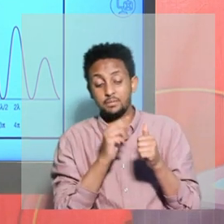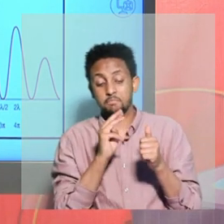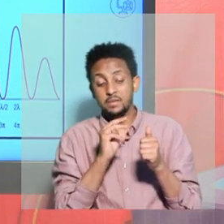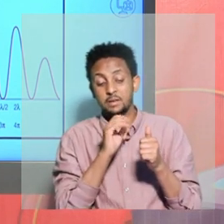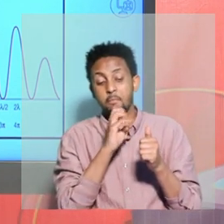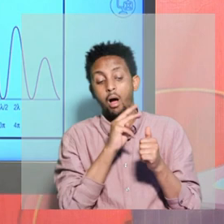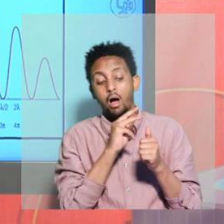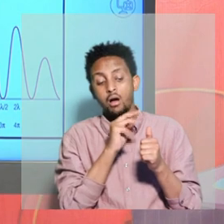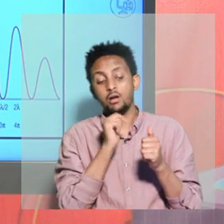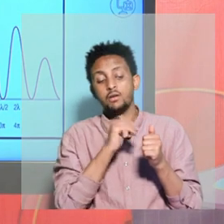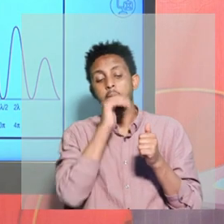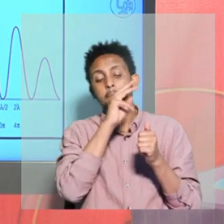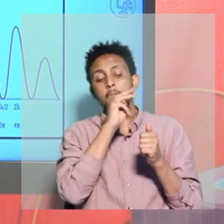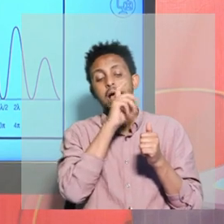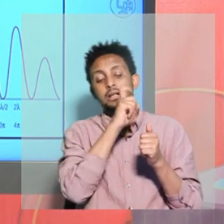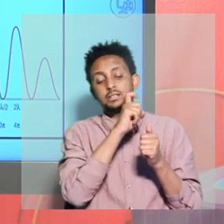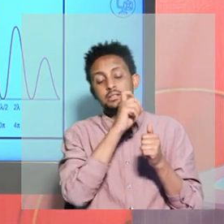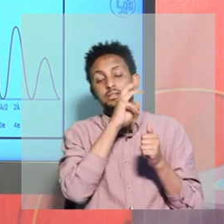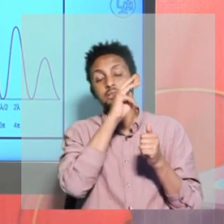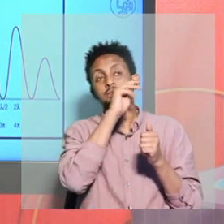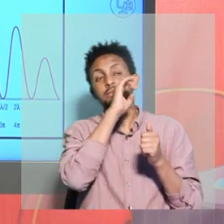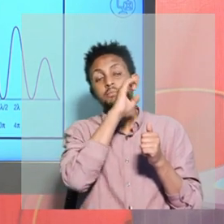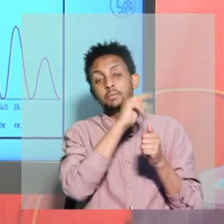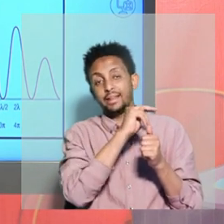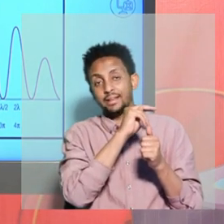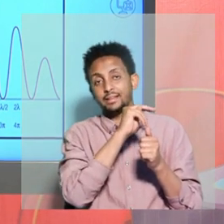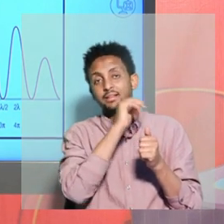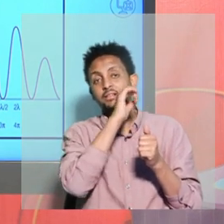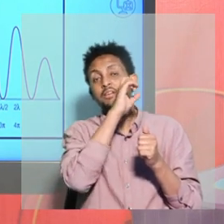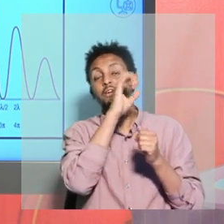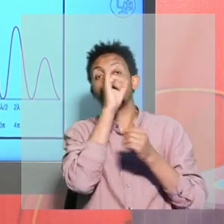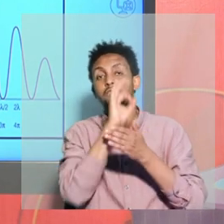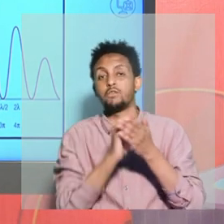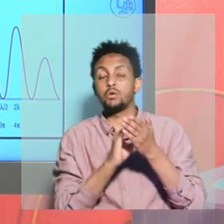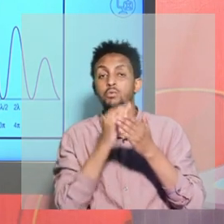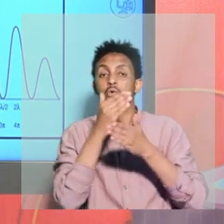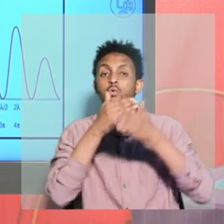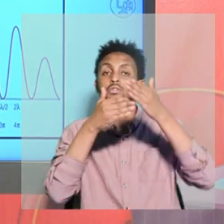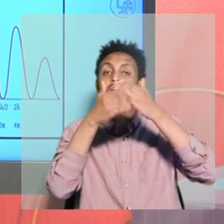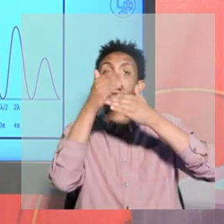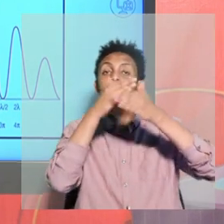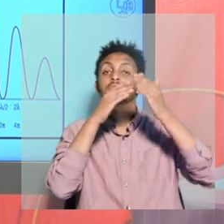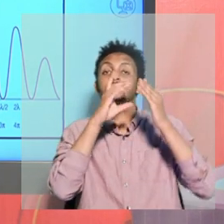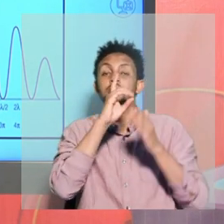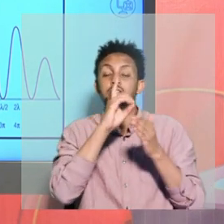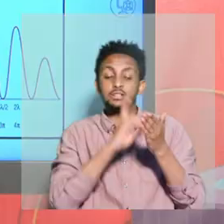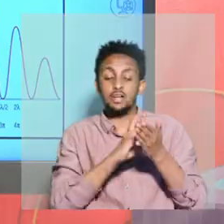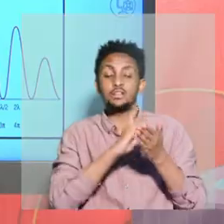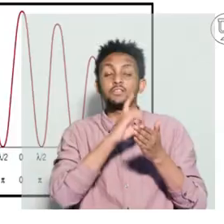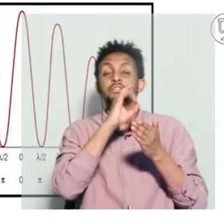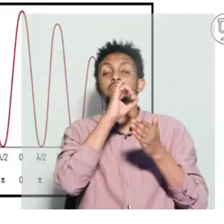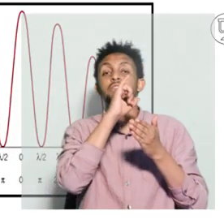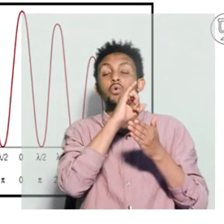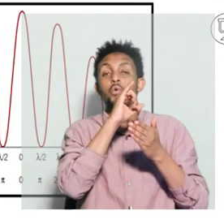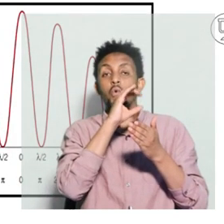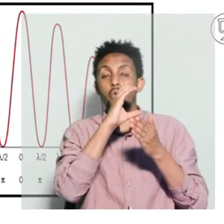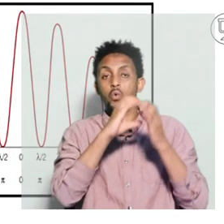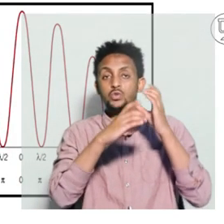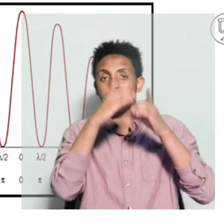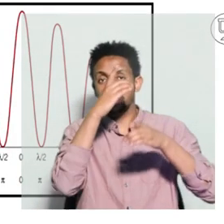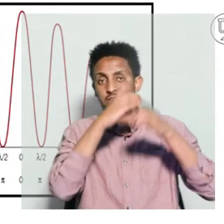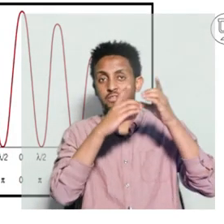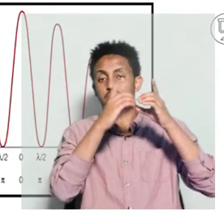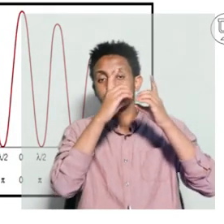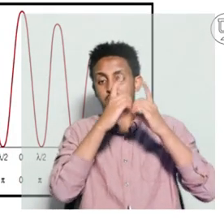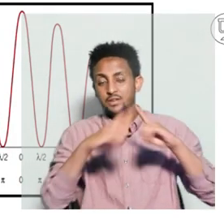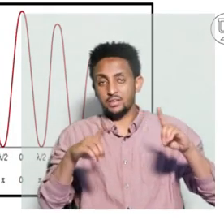minima, the first order maxima, and so on. These are formed due to constructive, destructive, constructive, and so on. Okay,